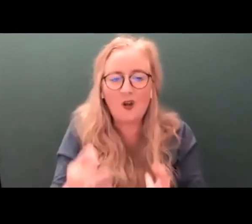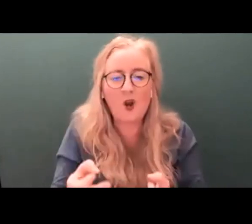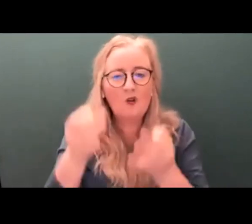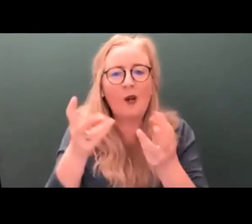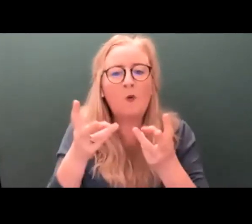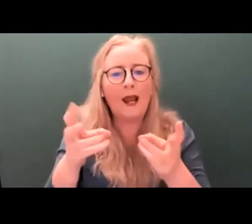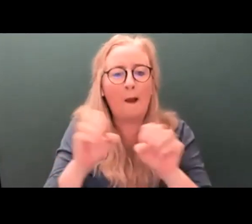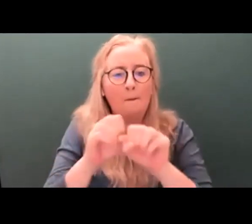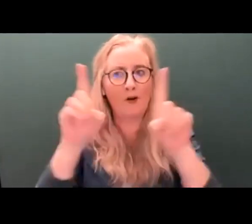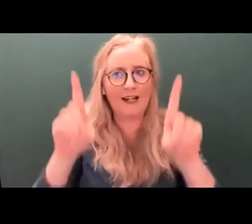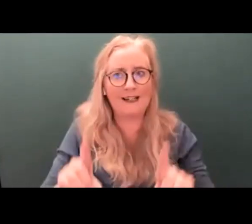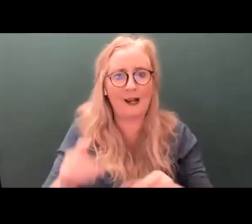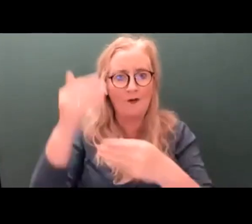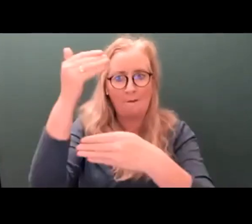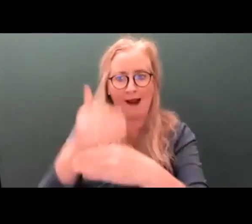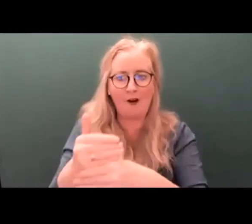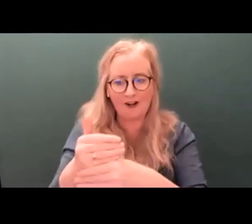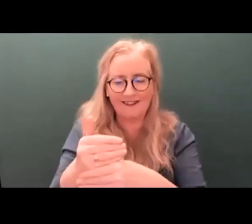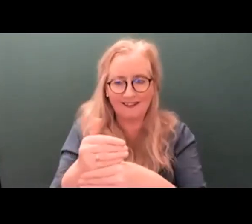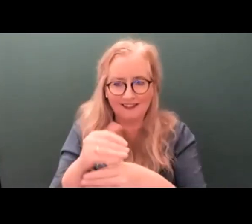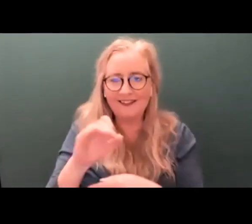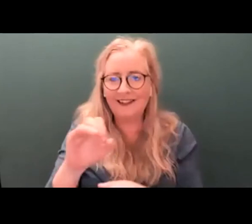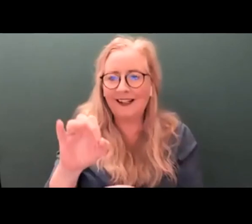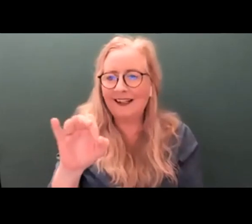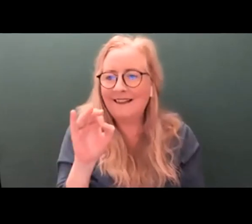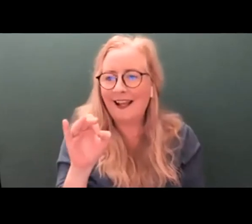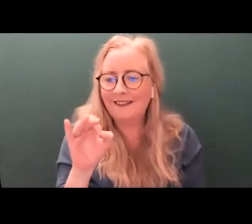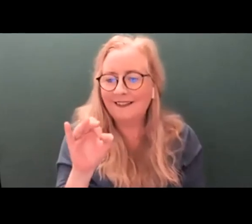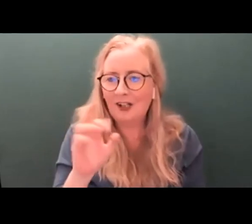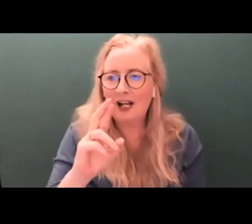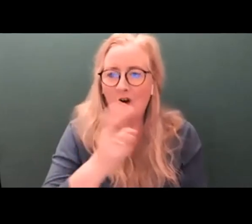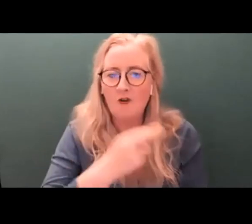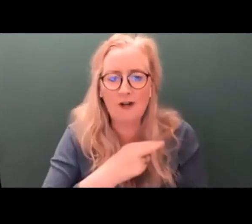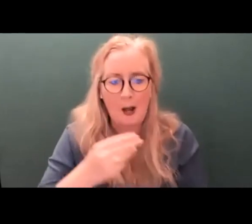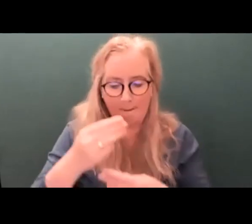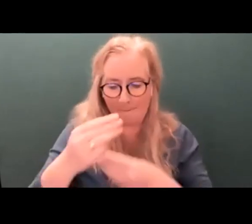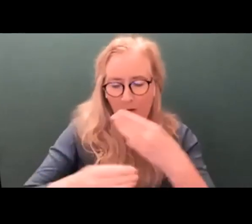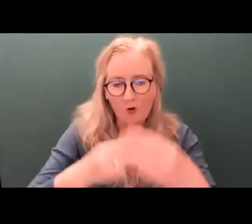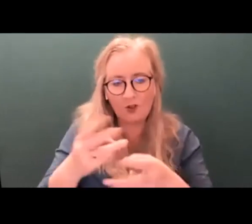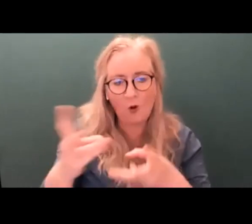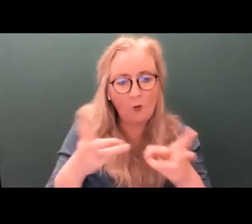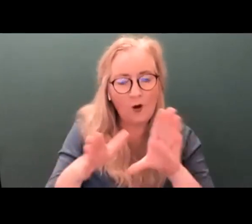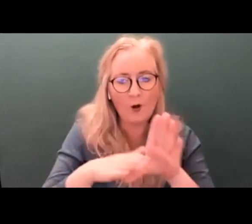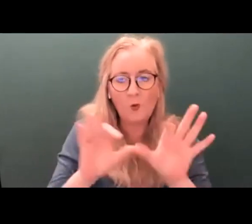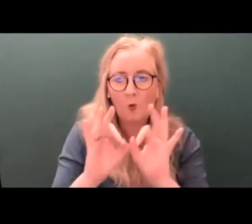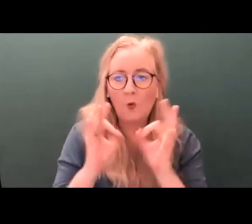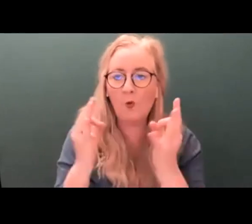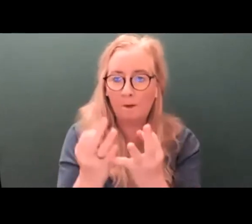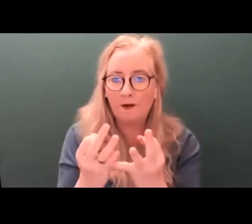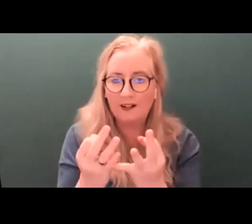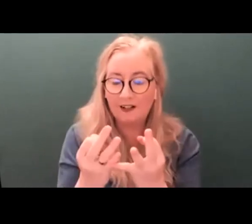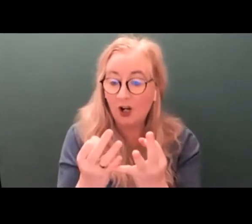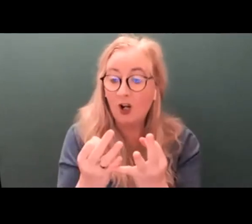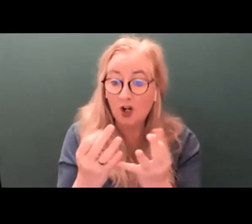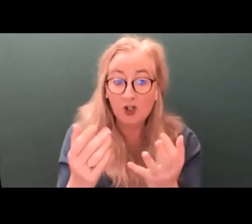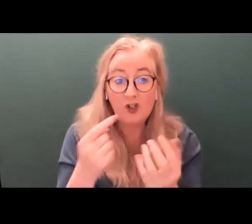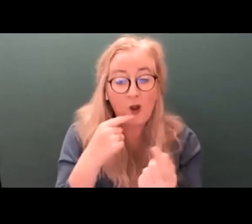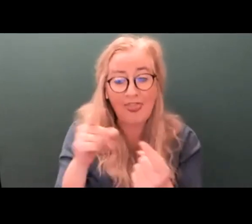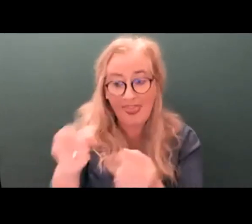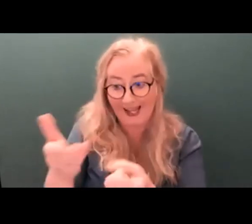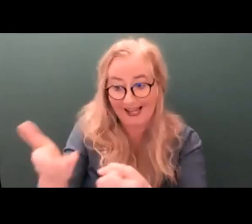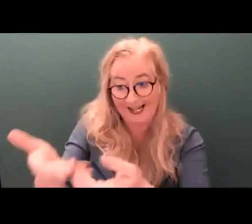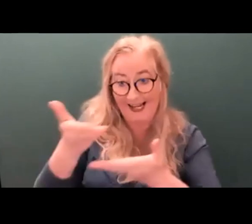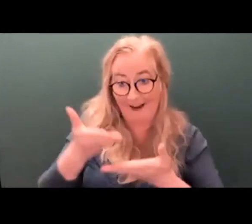down barriers and getting some real progress working with the group. And they're, as I say, very giving. They